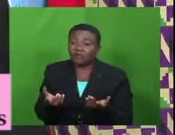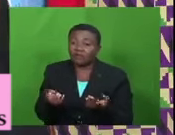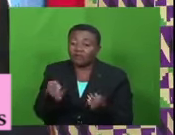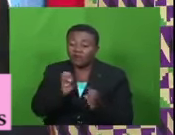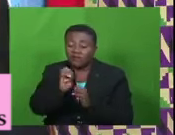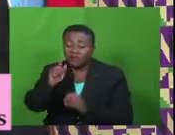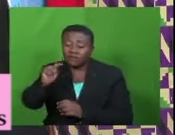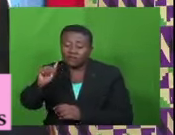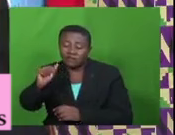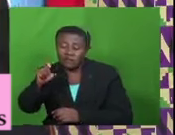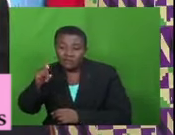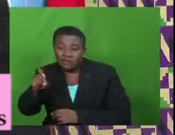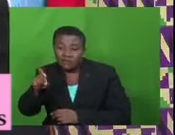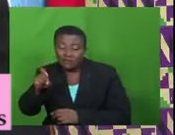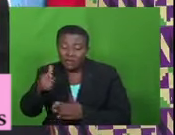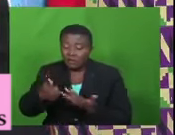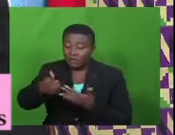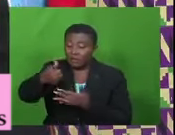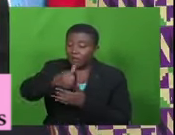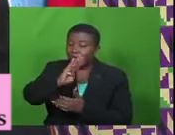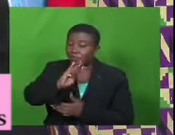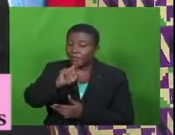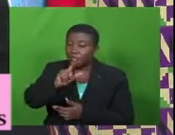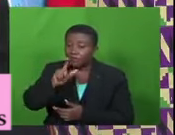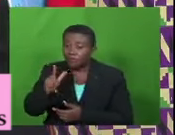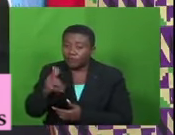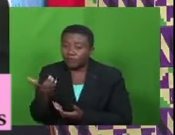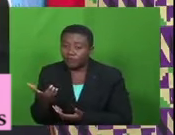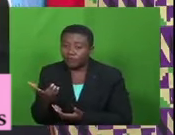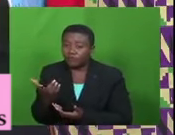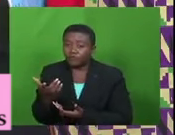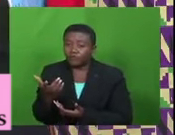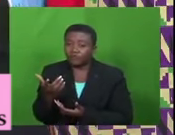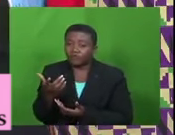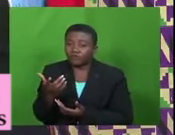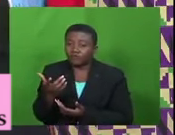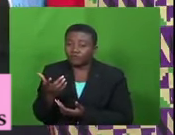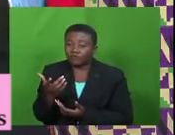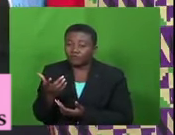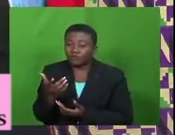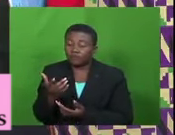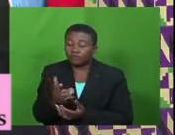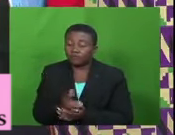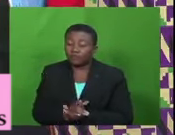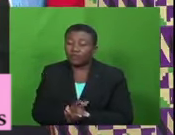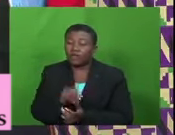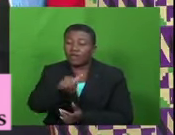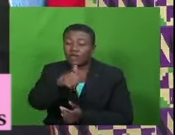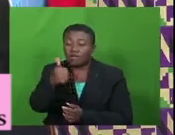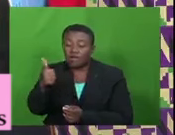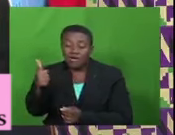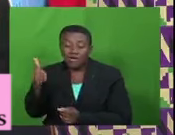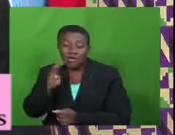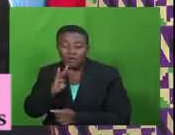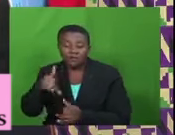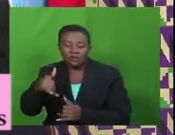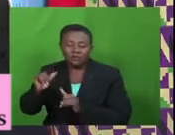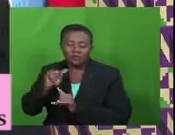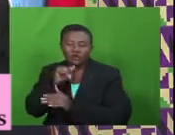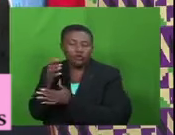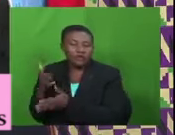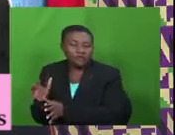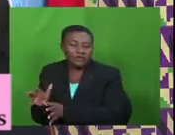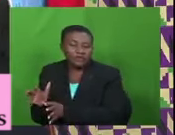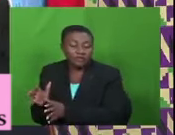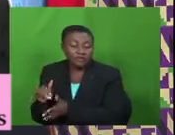Tax Stamp Amendment Bills, as well as the Growth and Sustainability Levy Bill, are outstanding, which